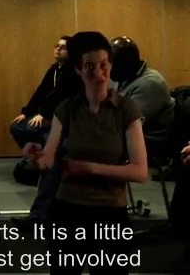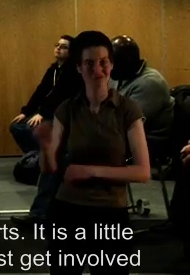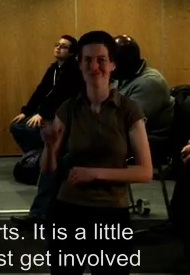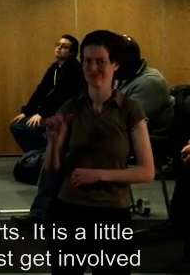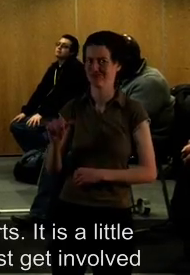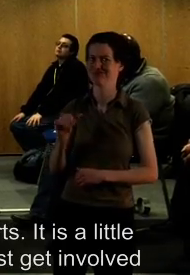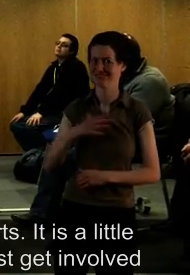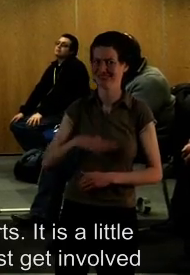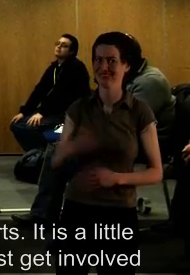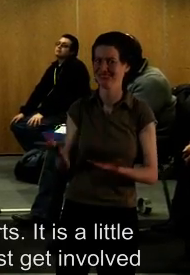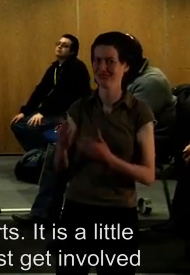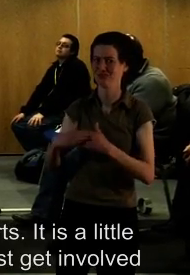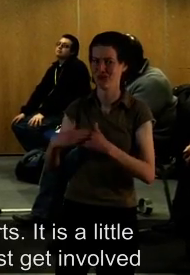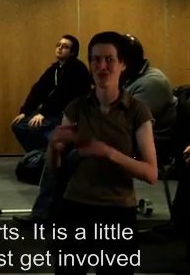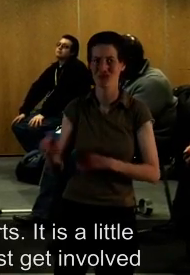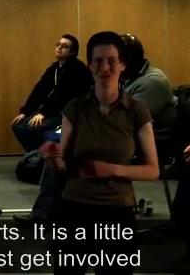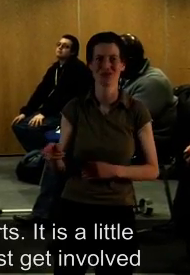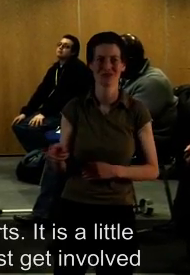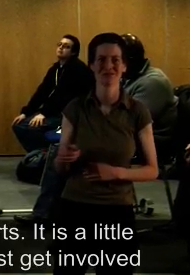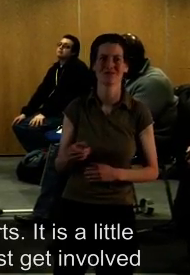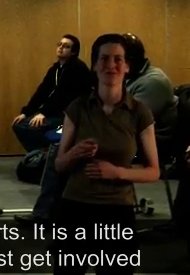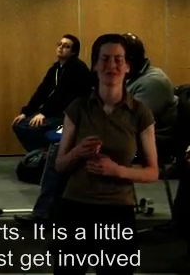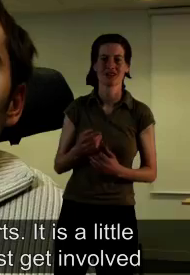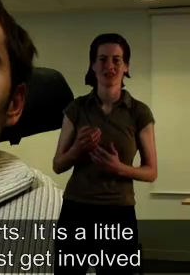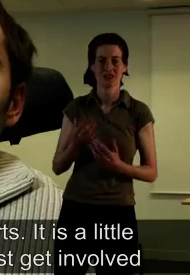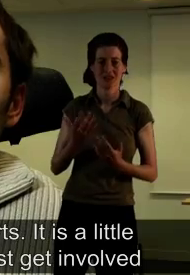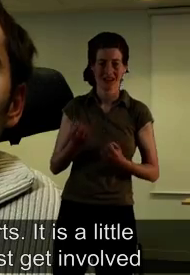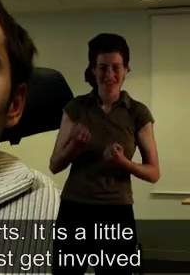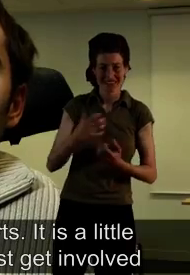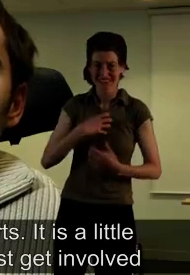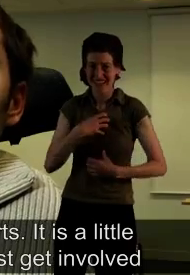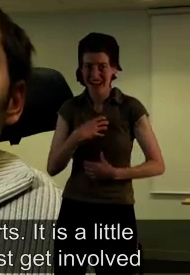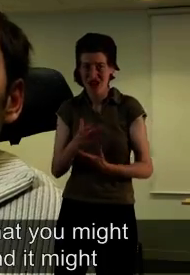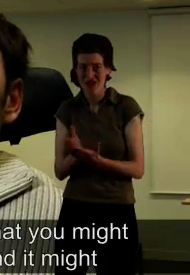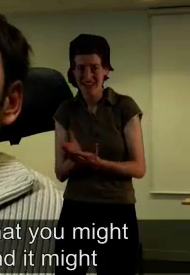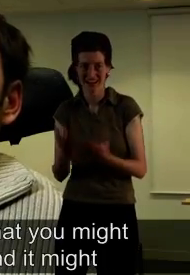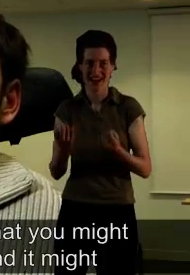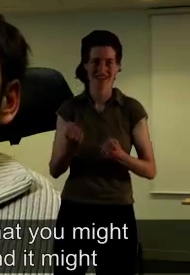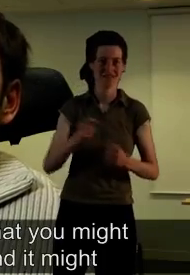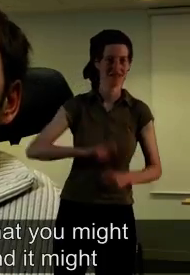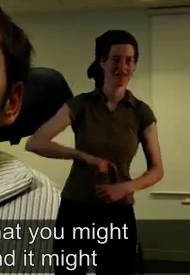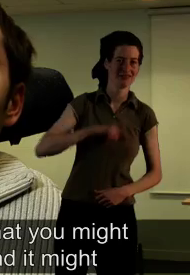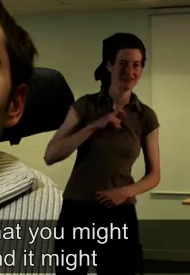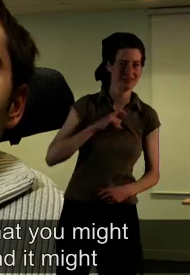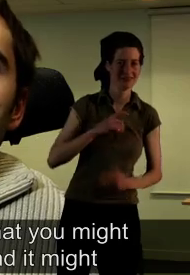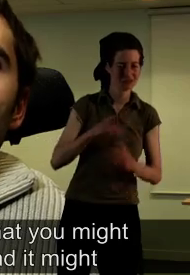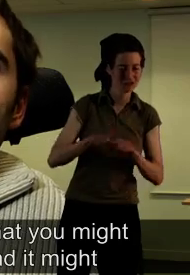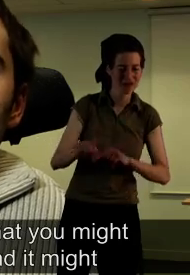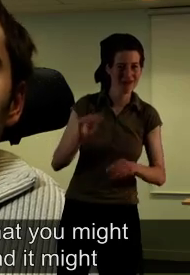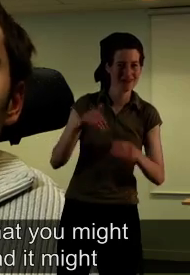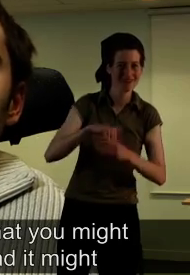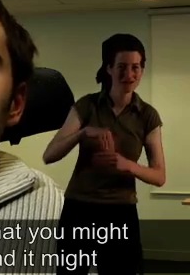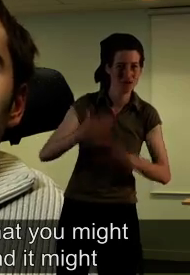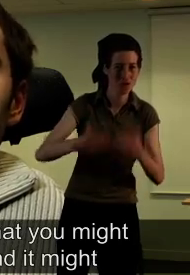with anything, there are scary parts. It is a little bit about having the confidence to just get involved and have a go at it, but knowing that you